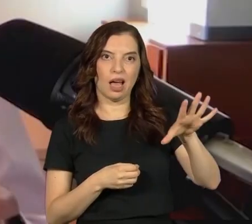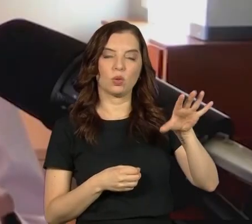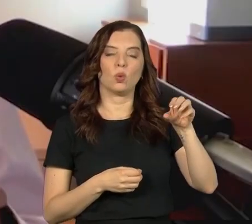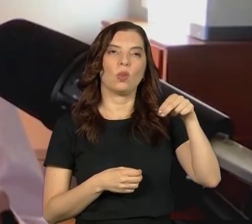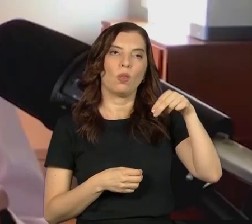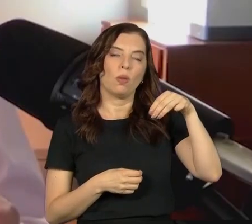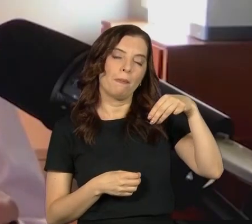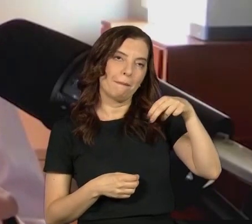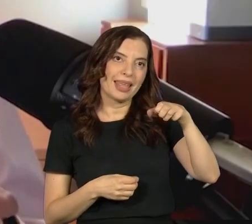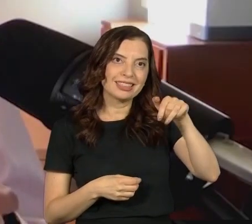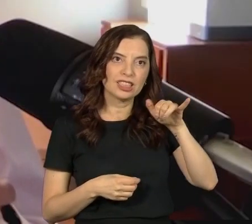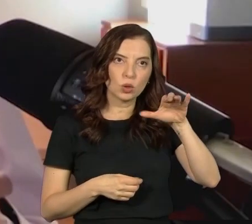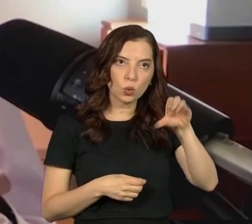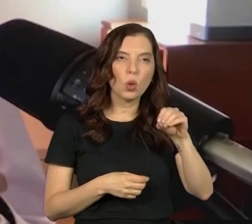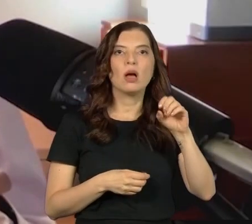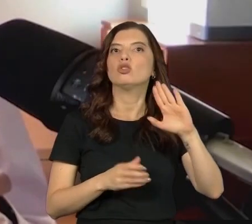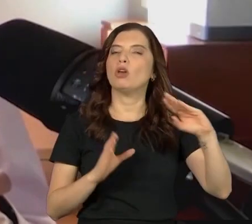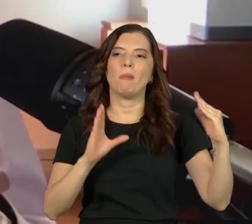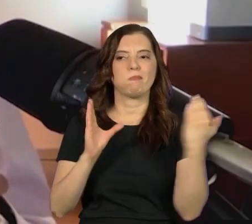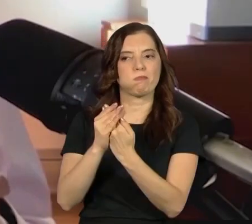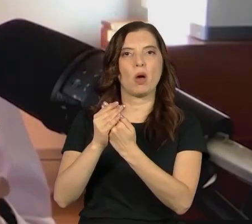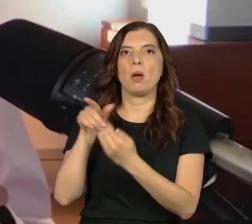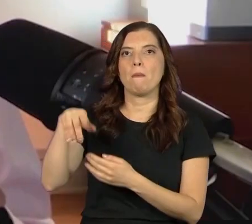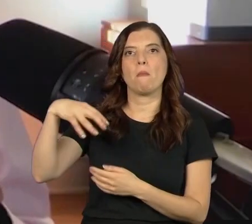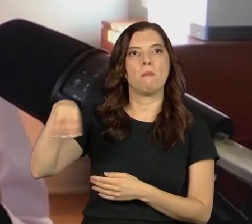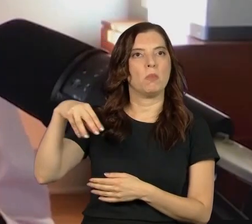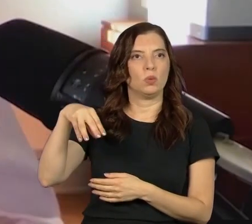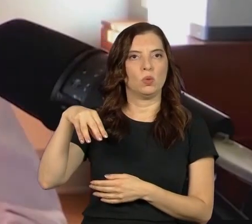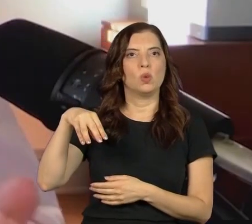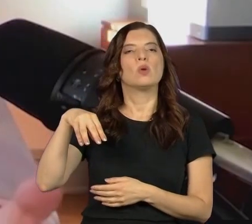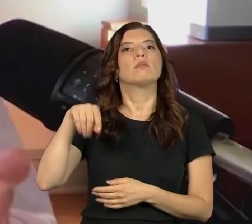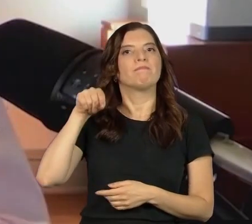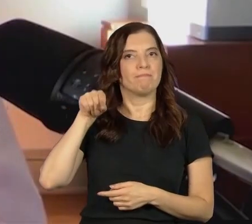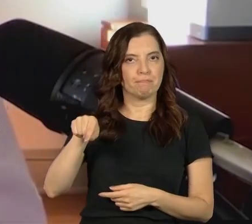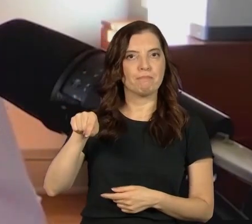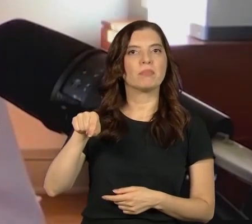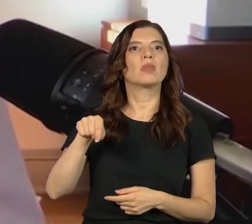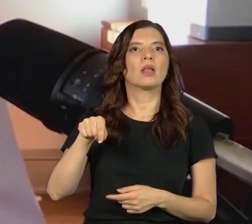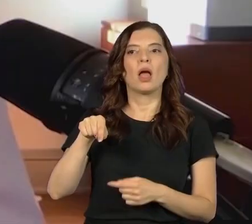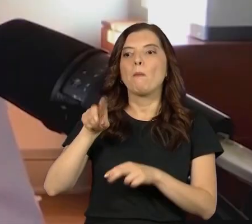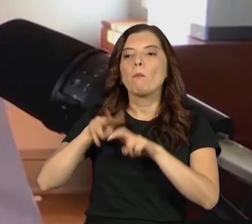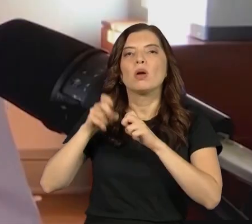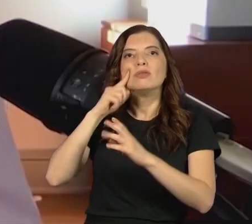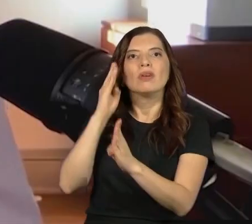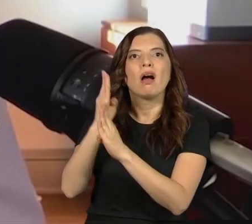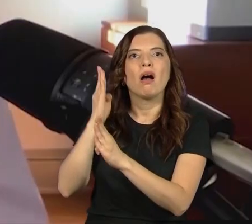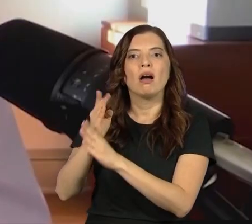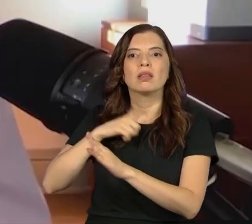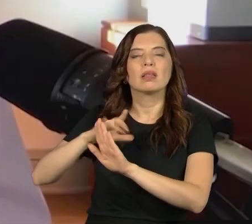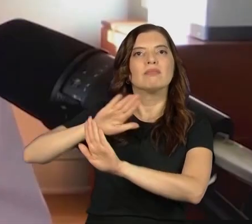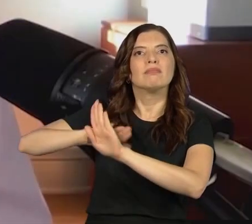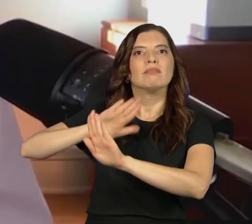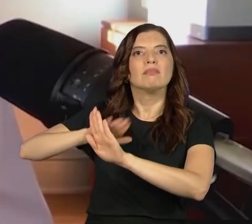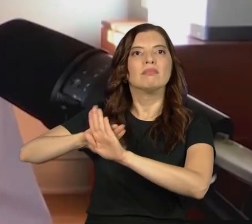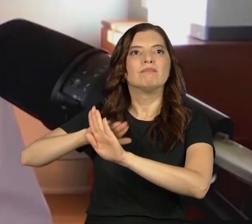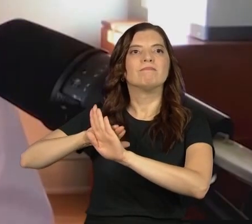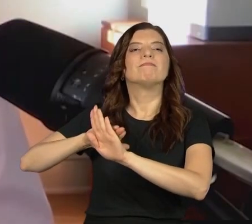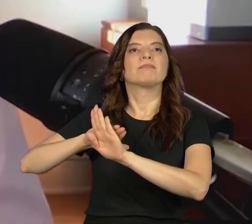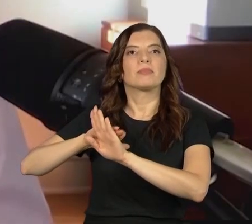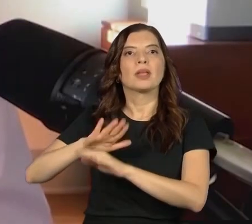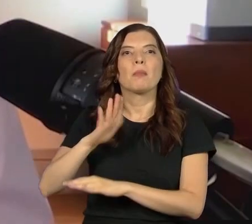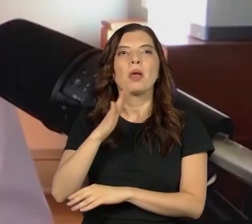is suing Snapchat. And in the legal process, they got internal memos from the company. It turns